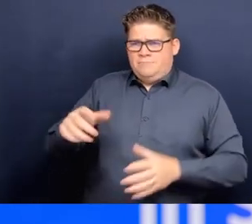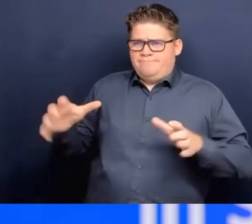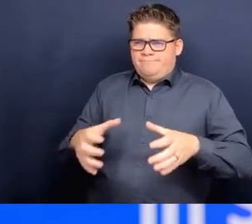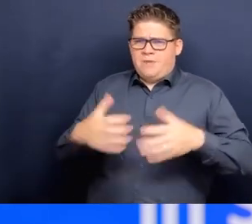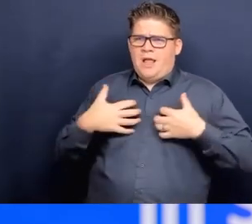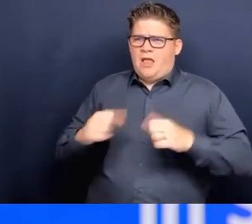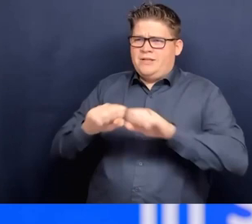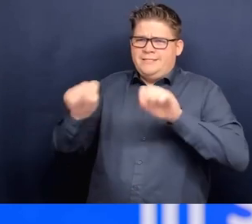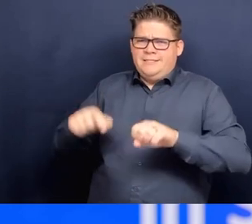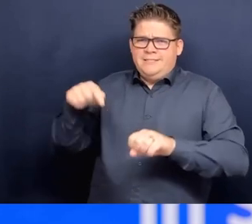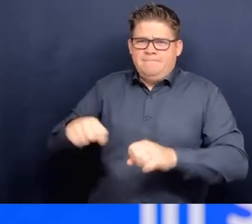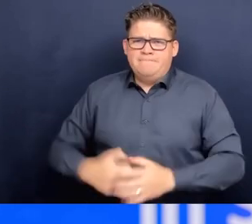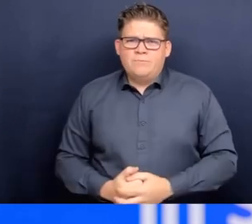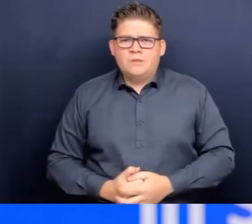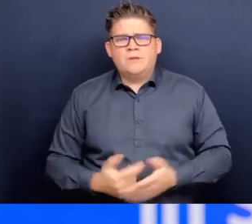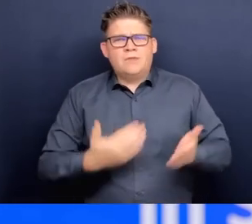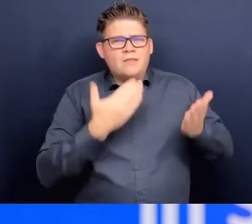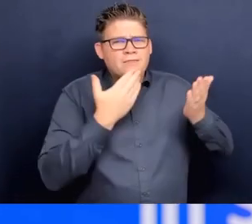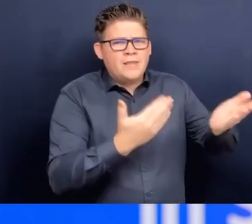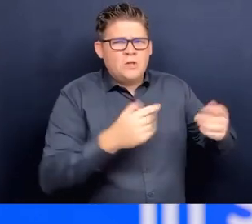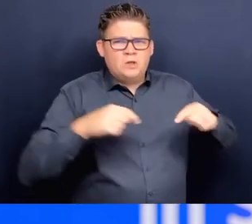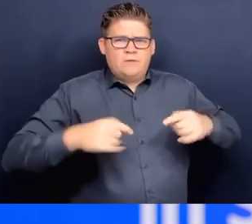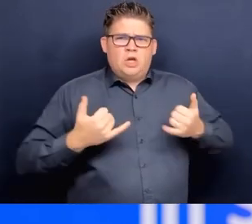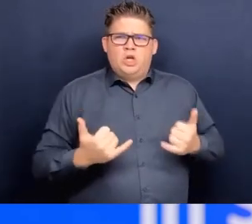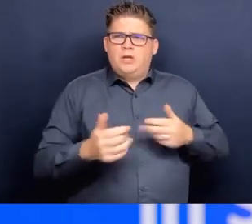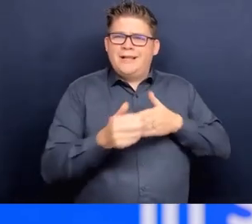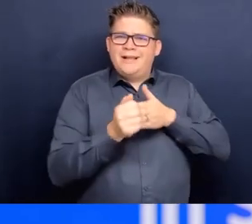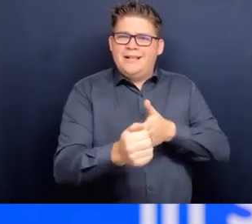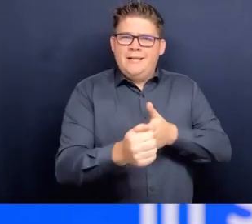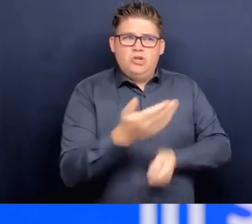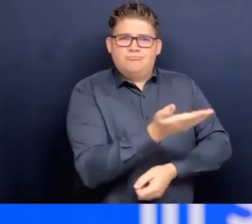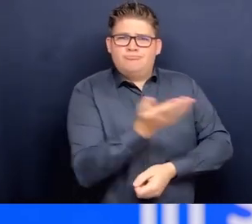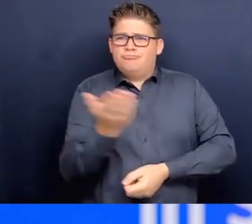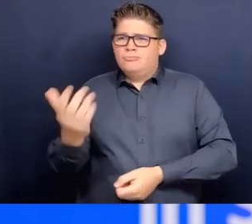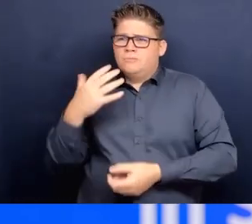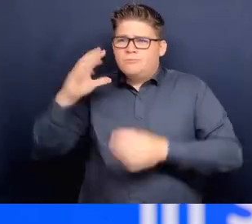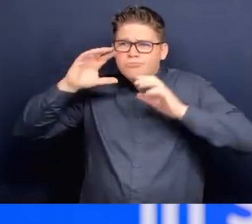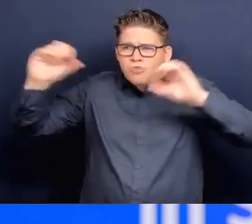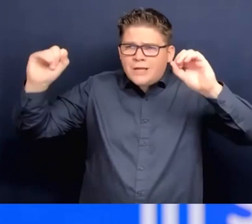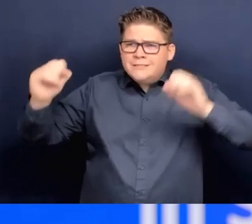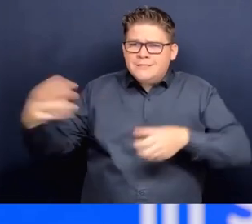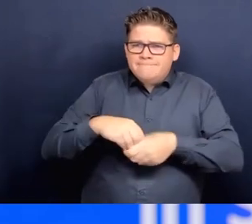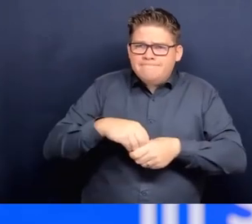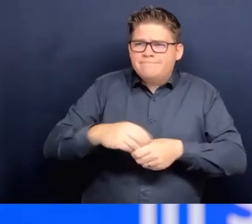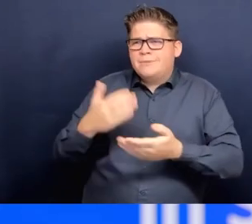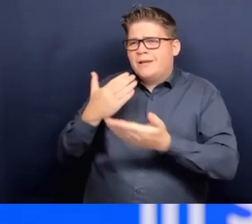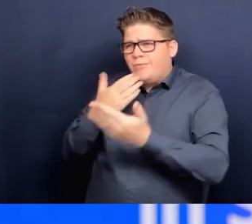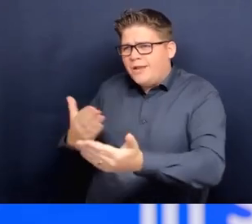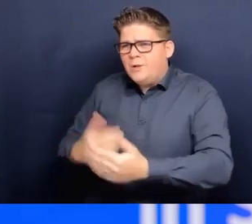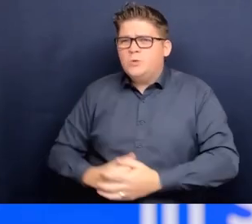think, such an important role in this part of our healthcare system. I appreciate, in particular, the